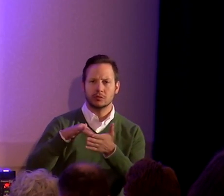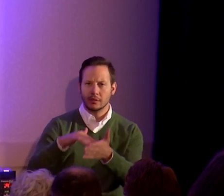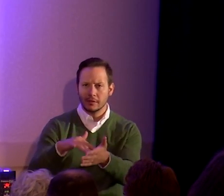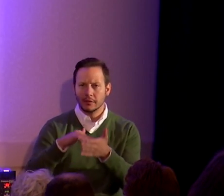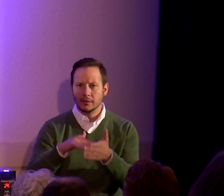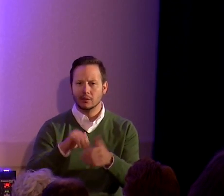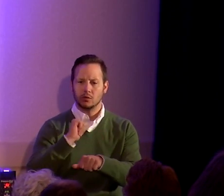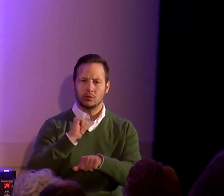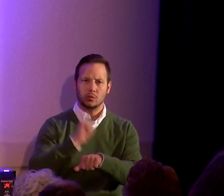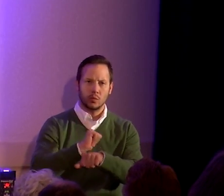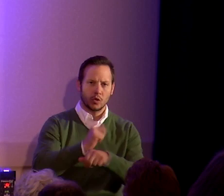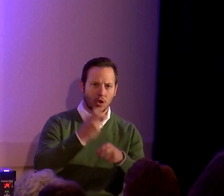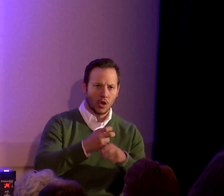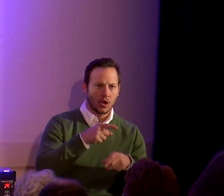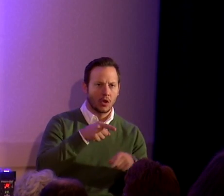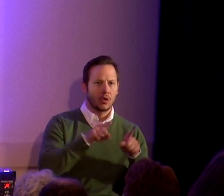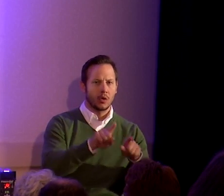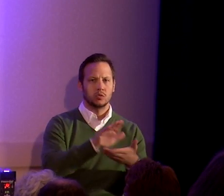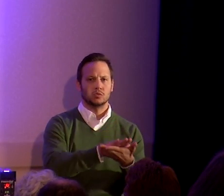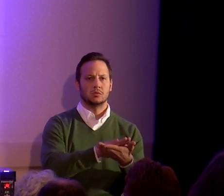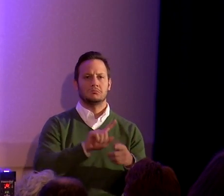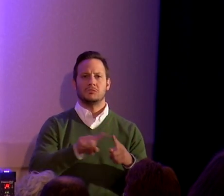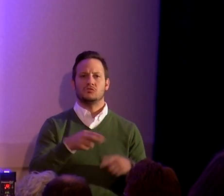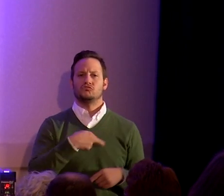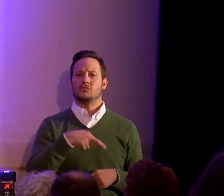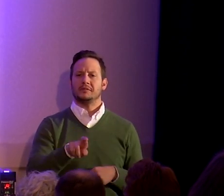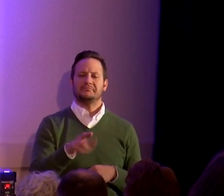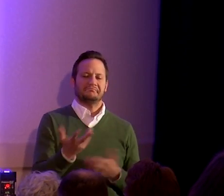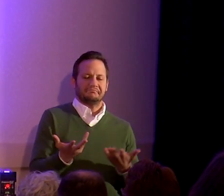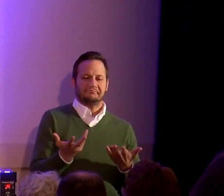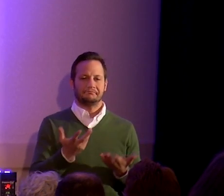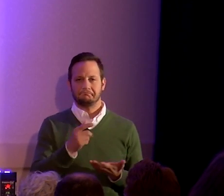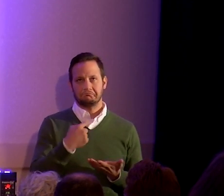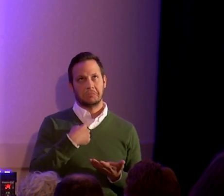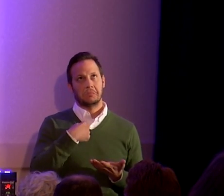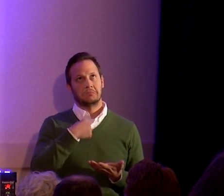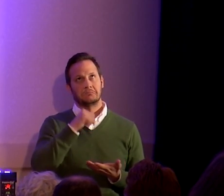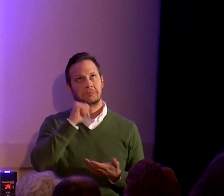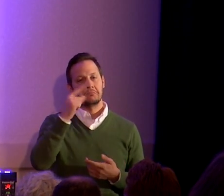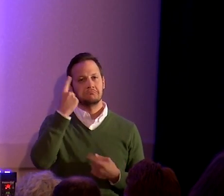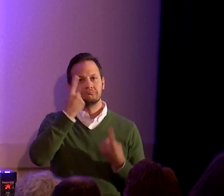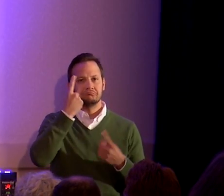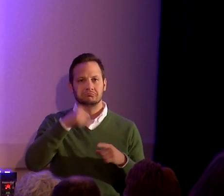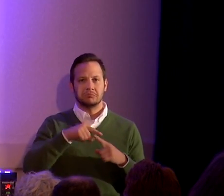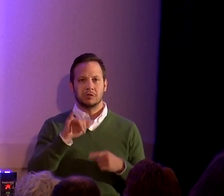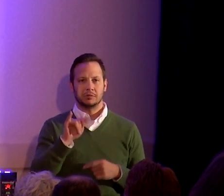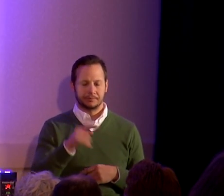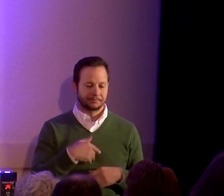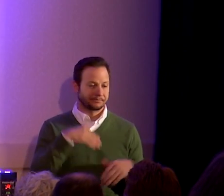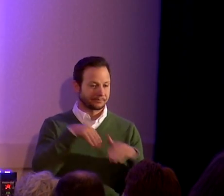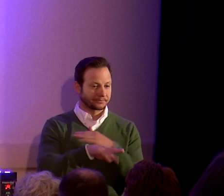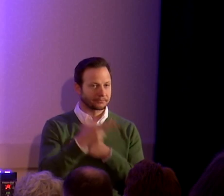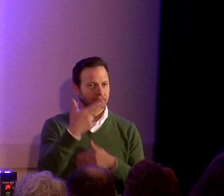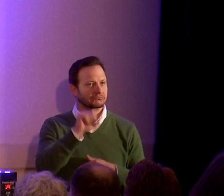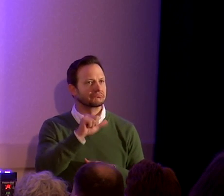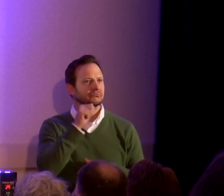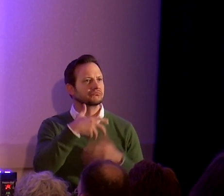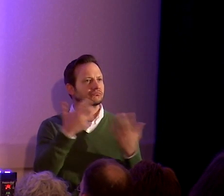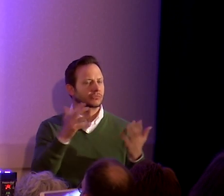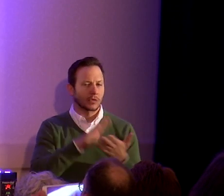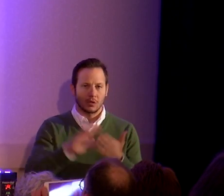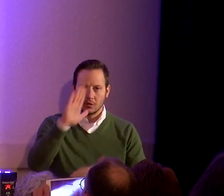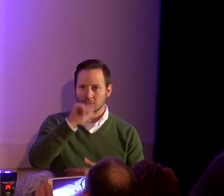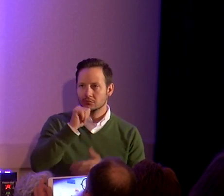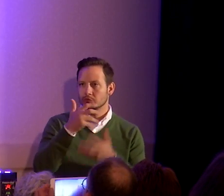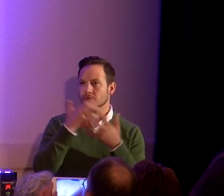and work hard in school, but religion was not really a thing I worried about. And got to high school, never worried about it. Got to college, never worried